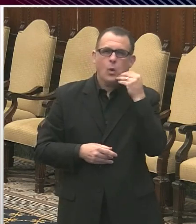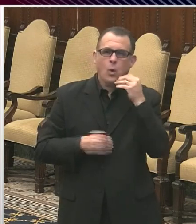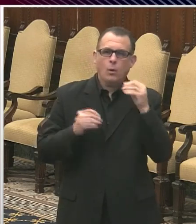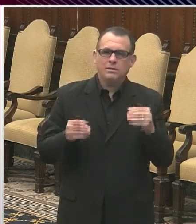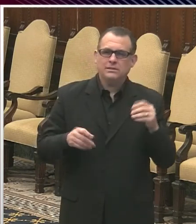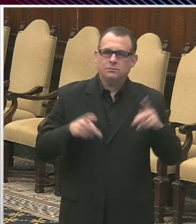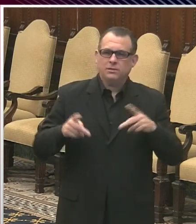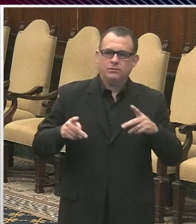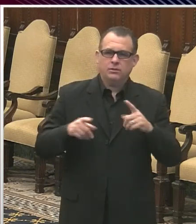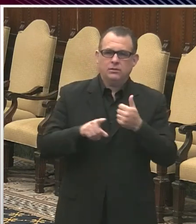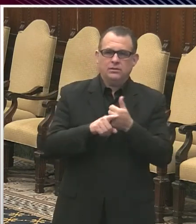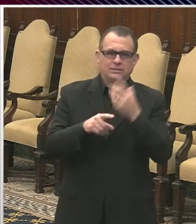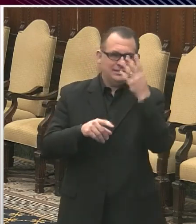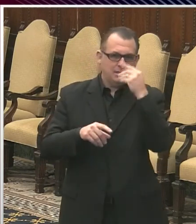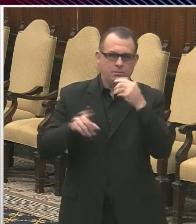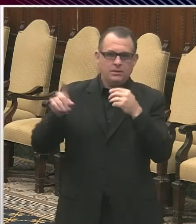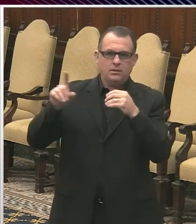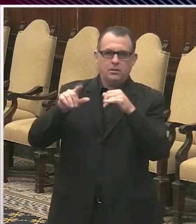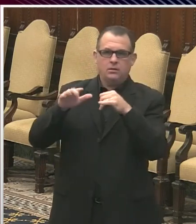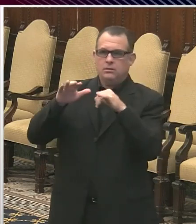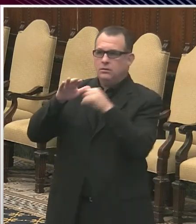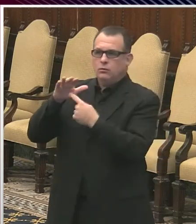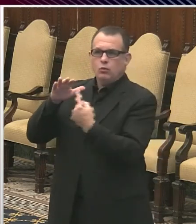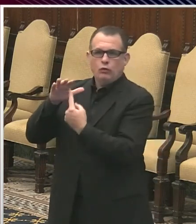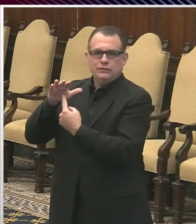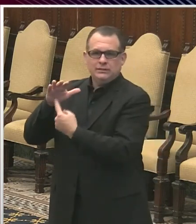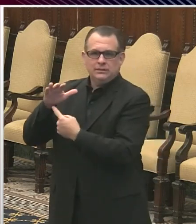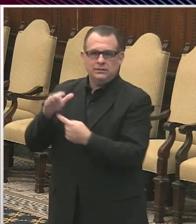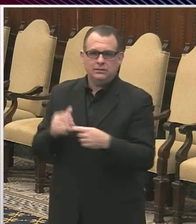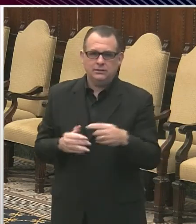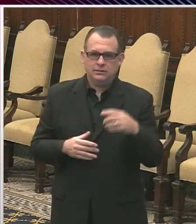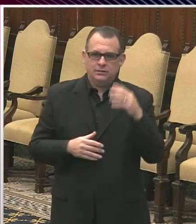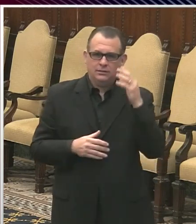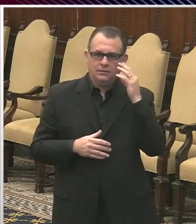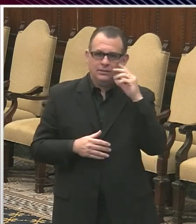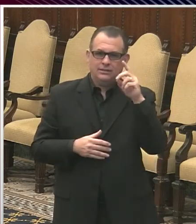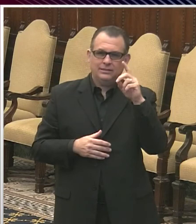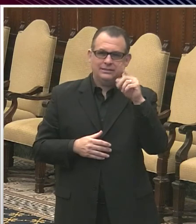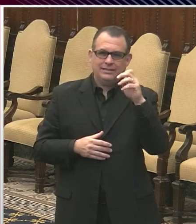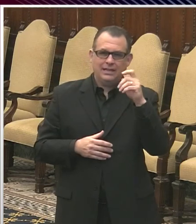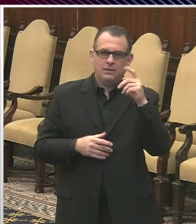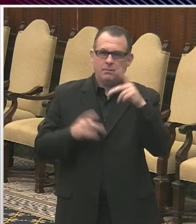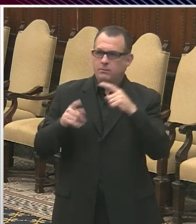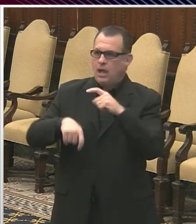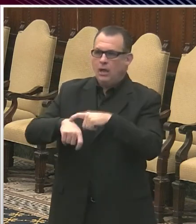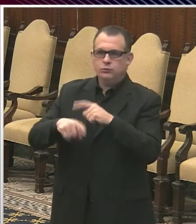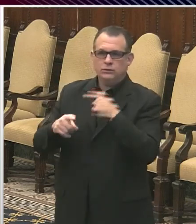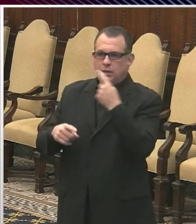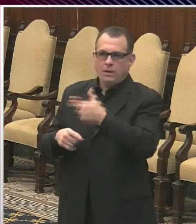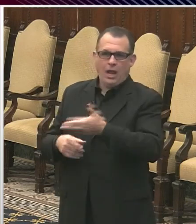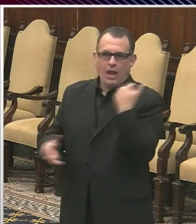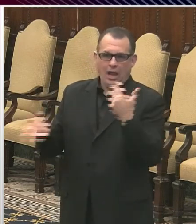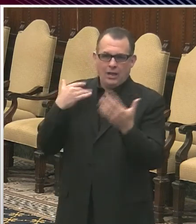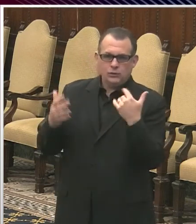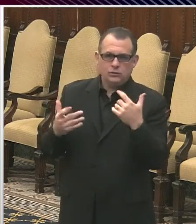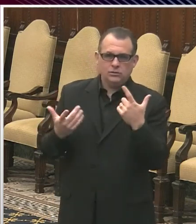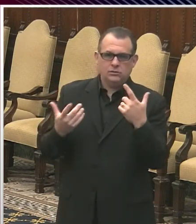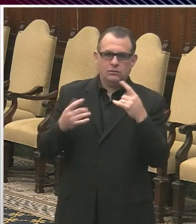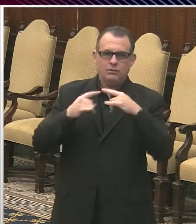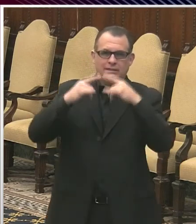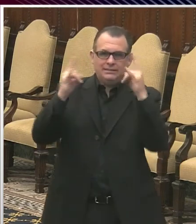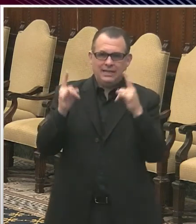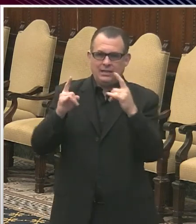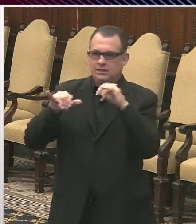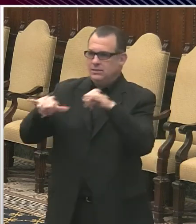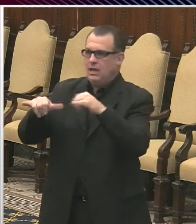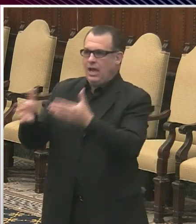airport. I know that the date of breaking up that encampment, or however it's being phrased, I'm sorry if that's incorrect, but